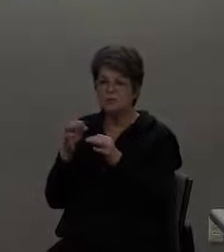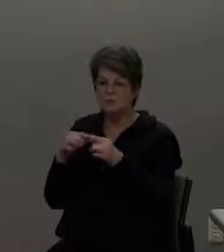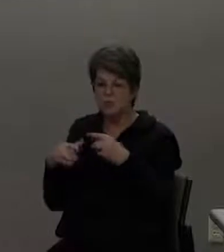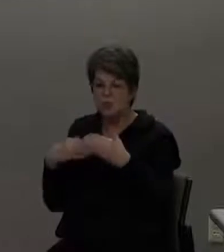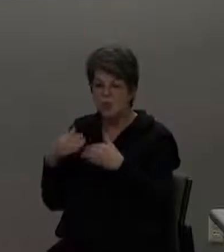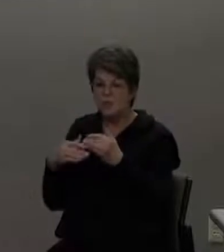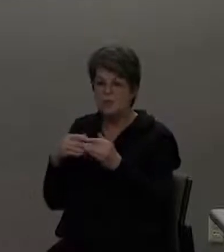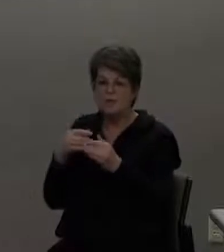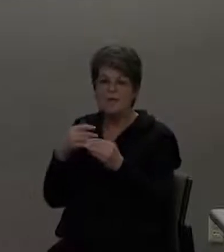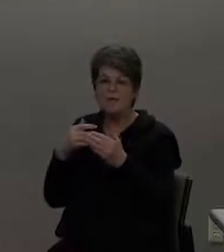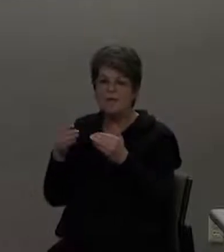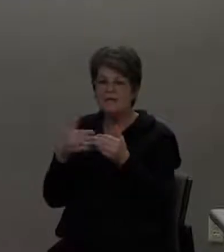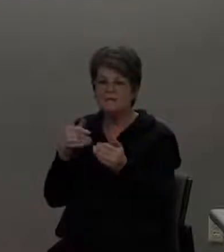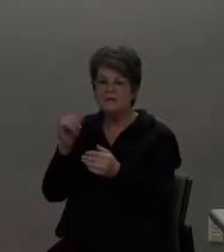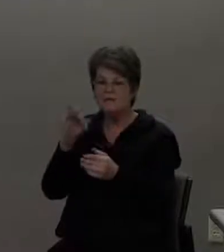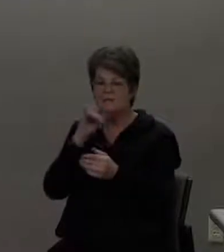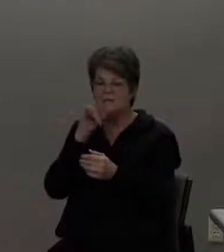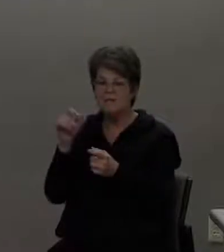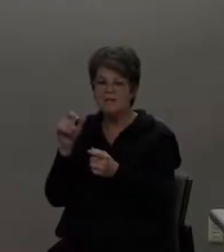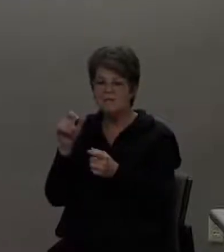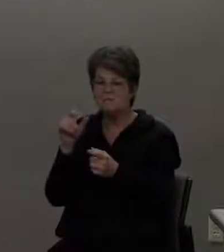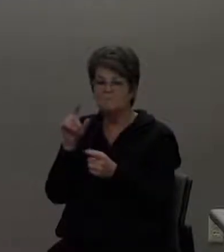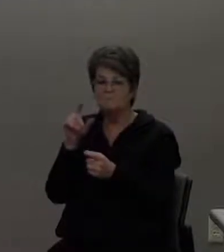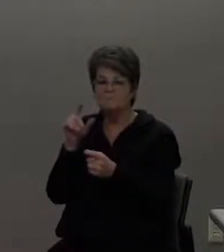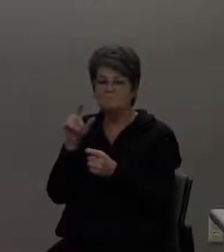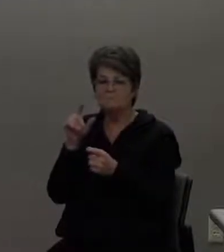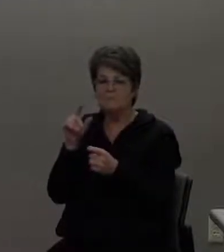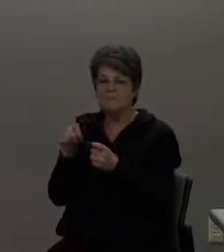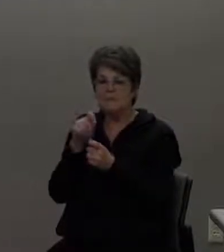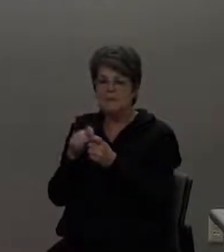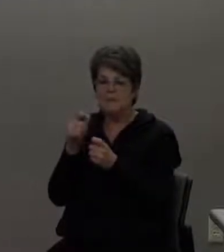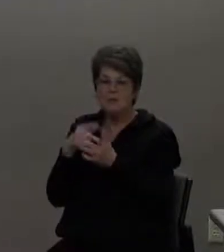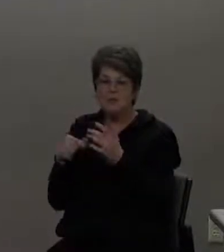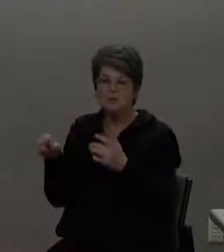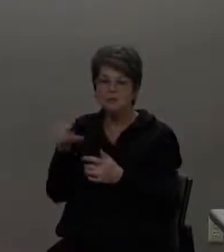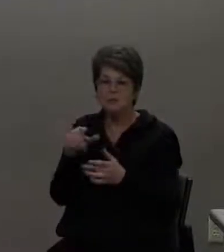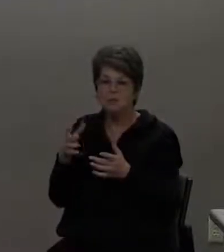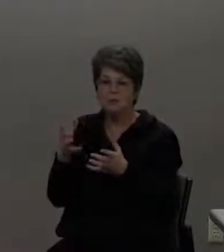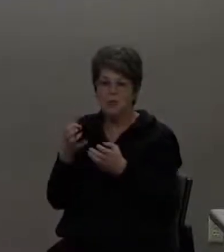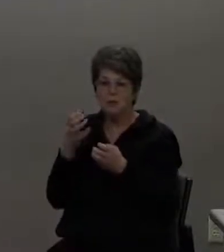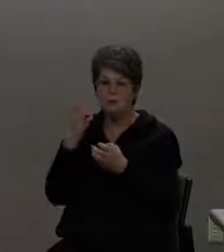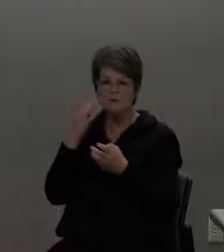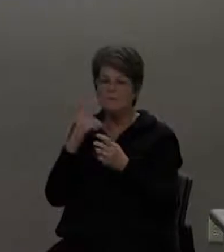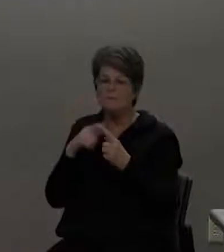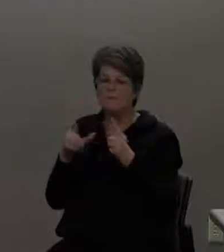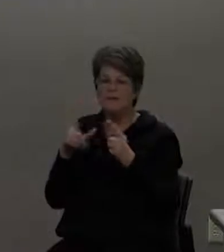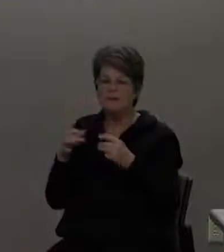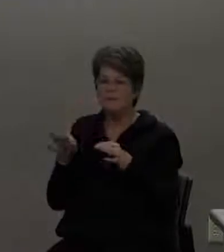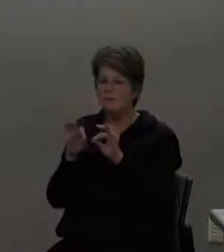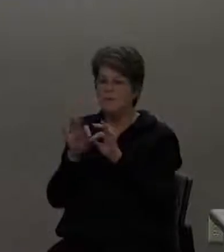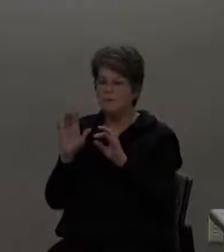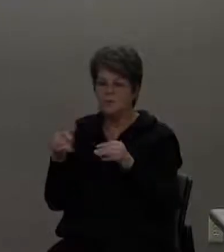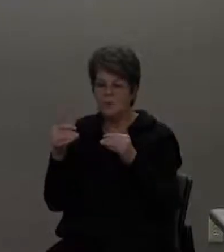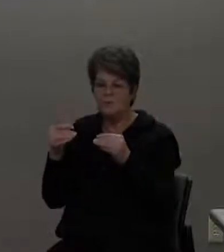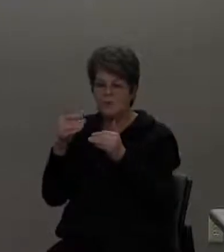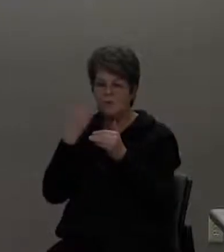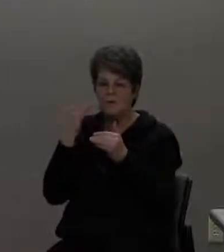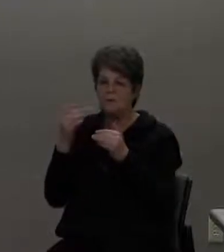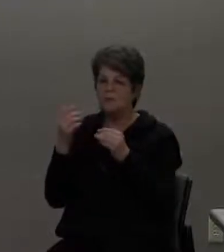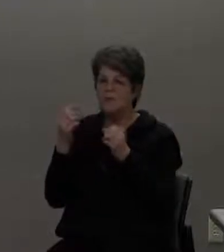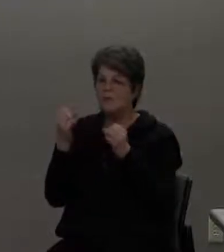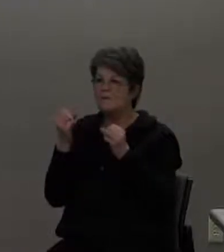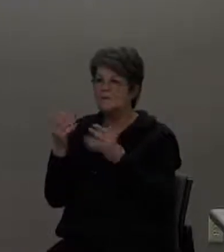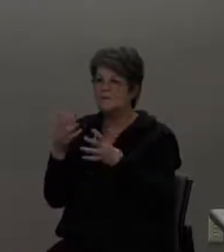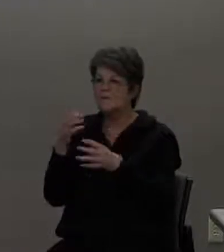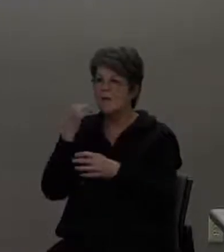want? Per se. And that's going to be a critical factor moving forward, because we have so many implementation partners. And I forget, it